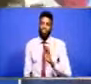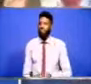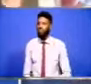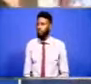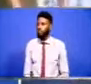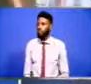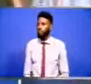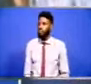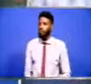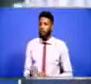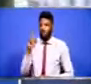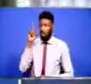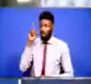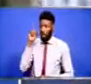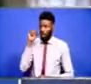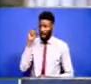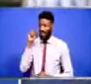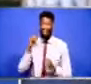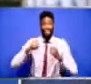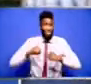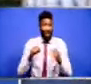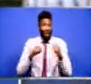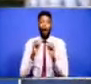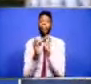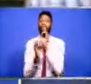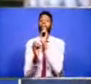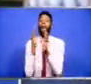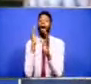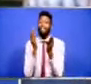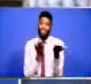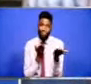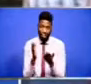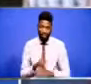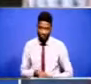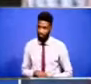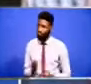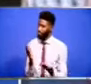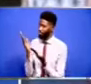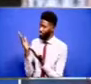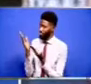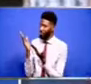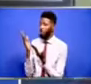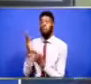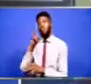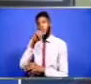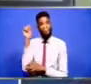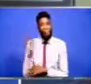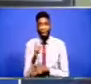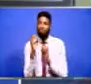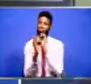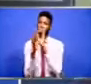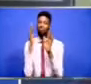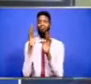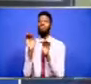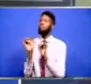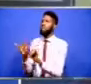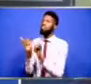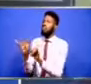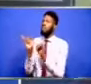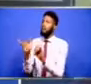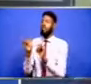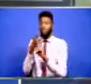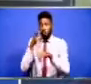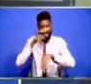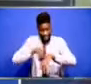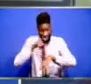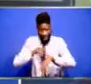At the Mombasa Raha Bus Services offices, the company's fleet had for almost a month gathered dust since the lockdown in five counties of